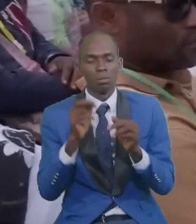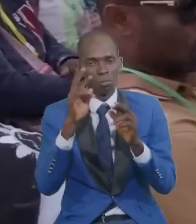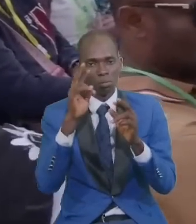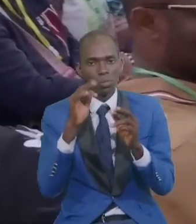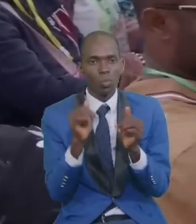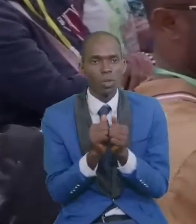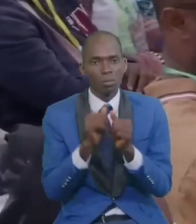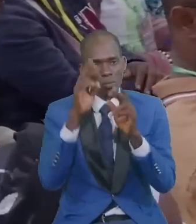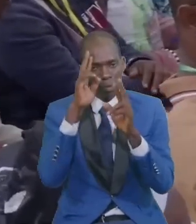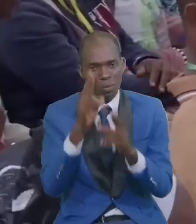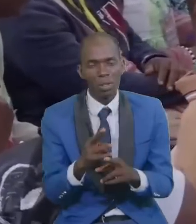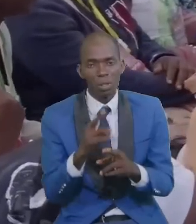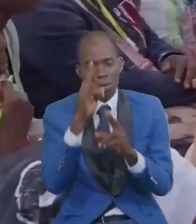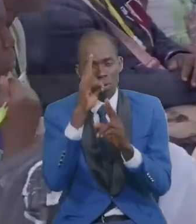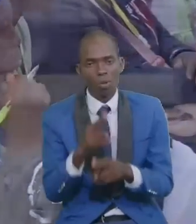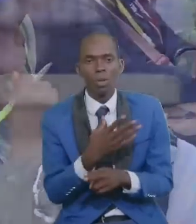fear.